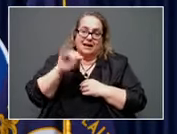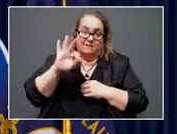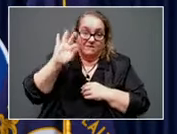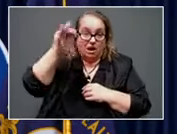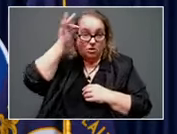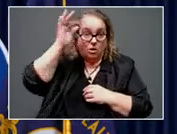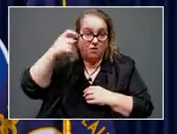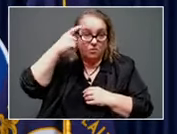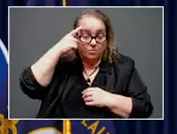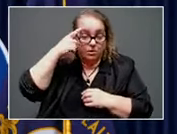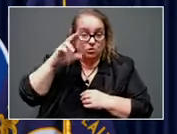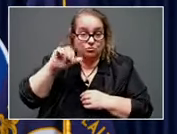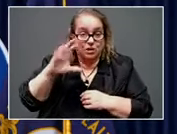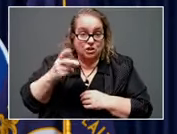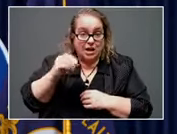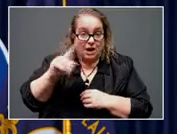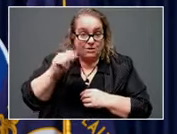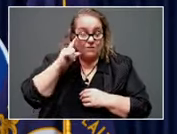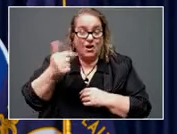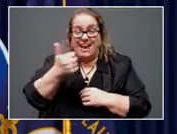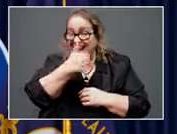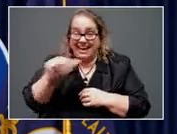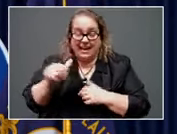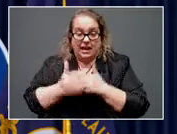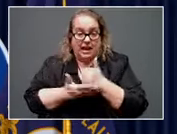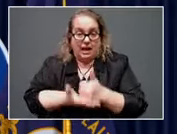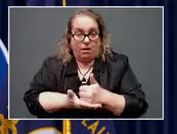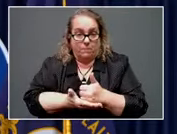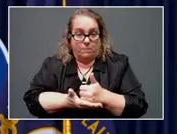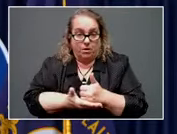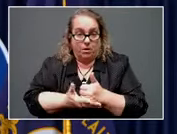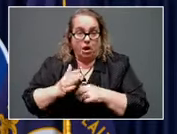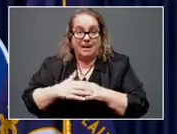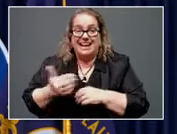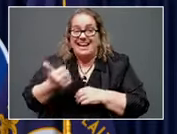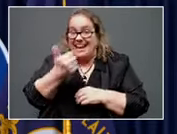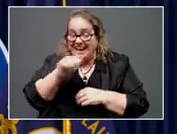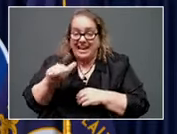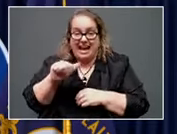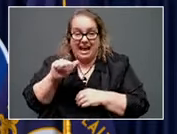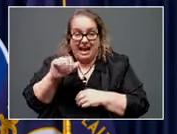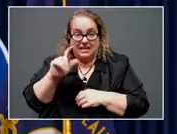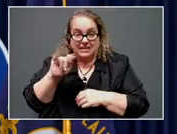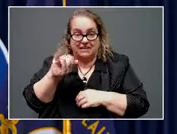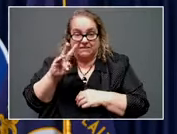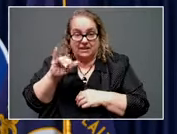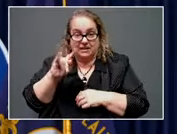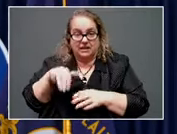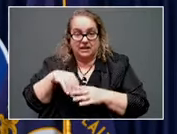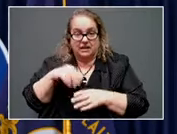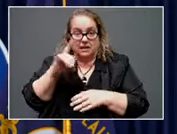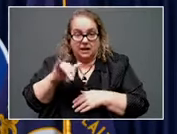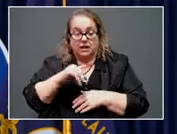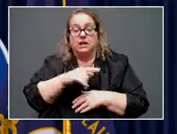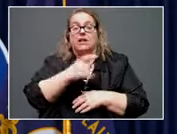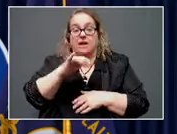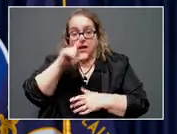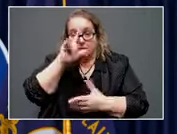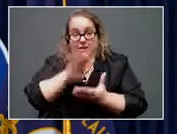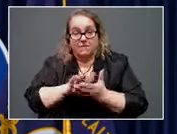out for any help on any activity in Kentucky that they believe will be helpful,